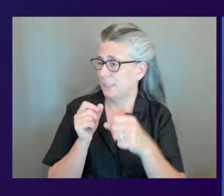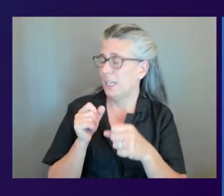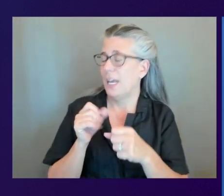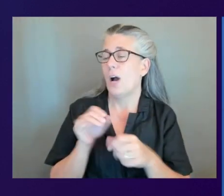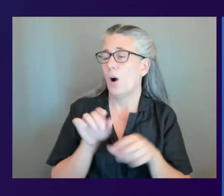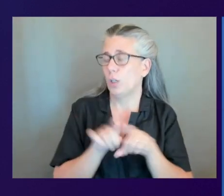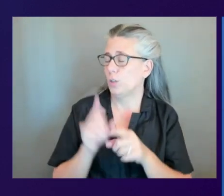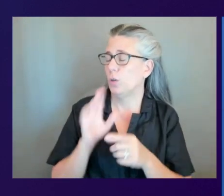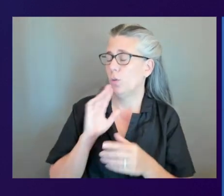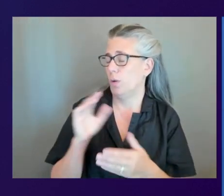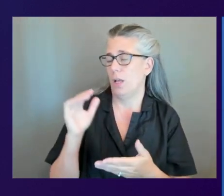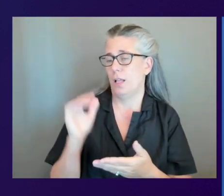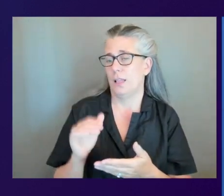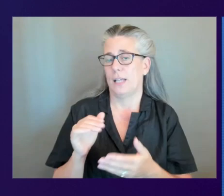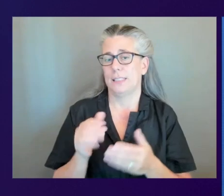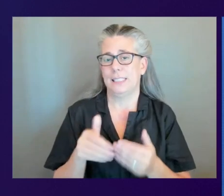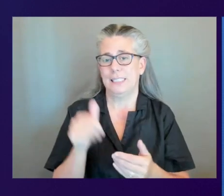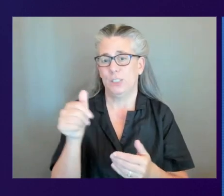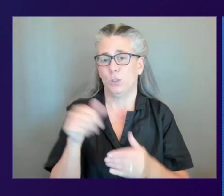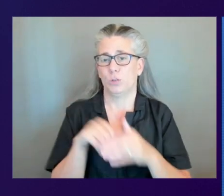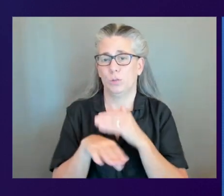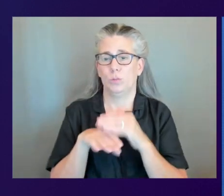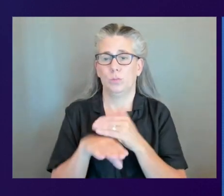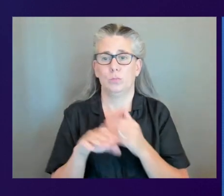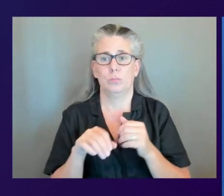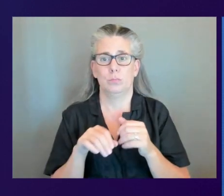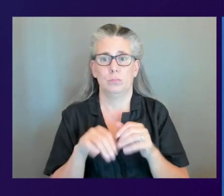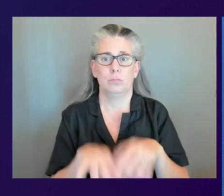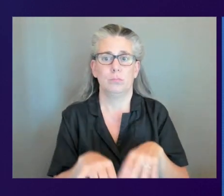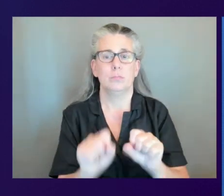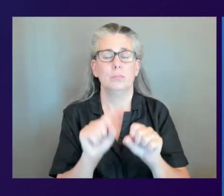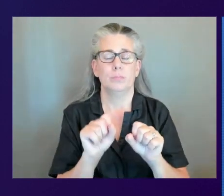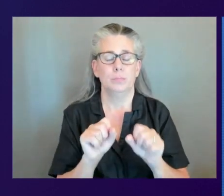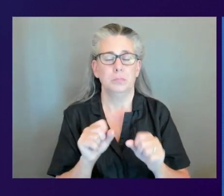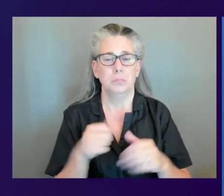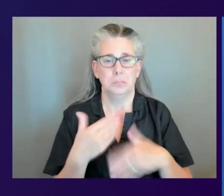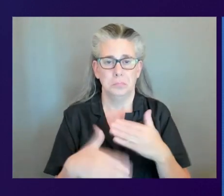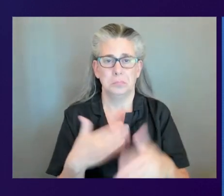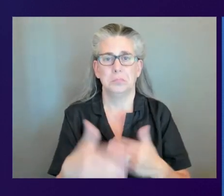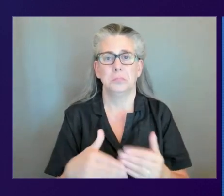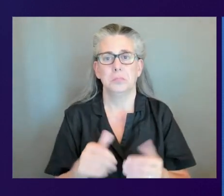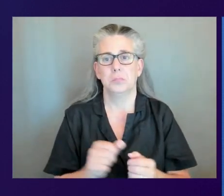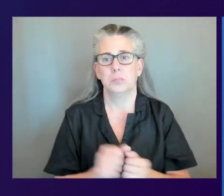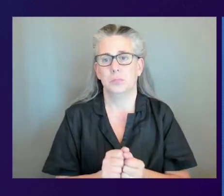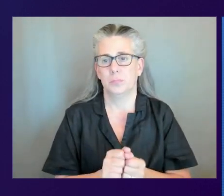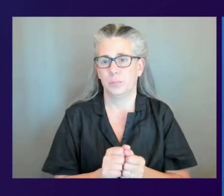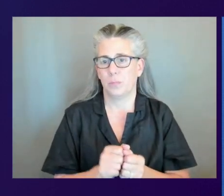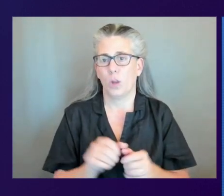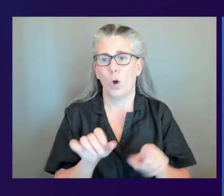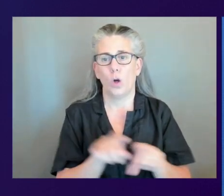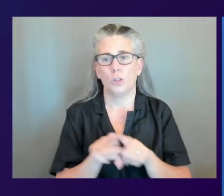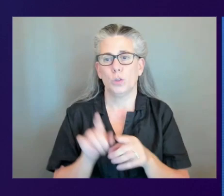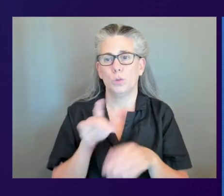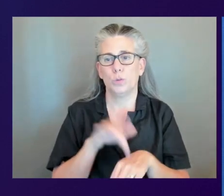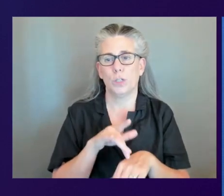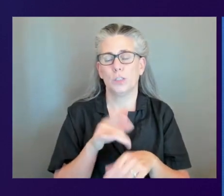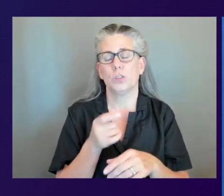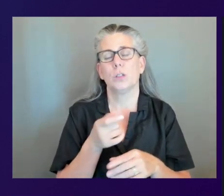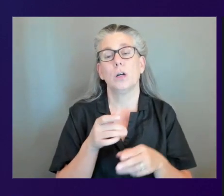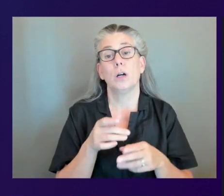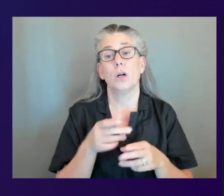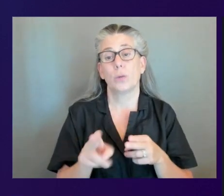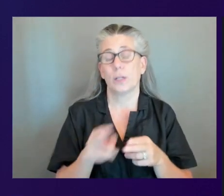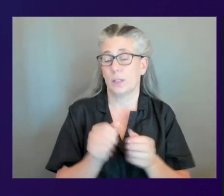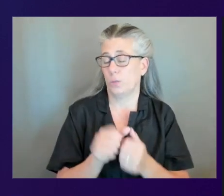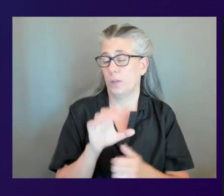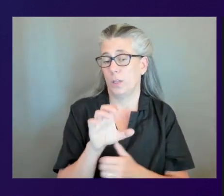you have the service partners helping you. And just to quickly touch on how Core helps with migration. So, right,